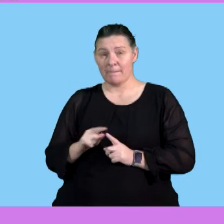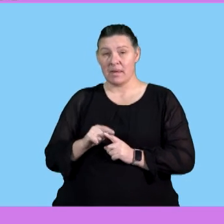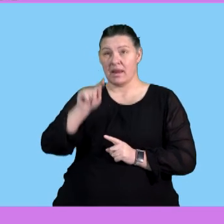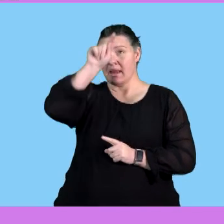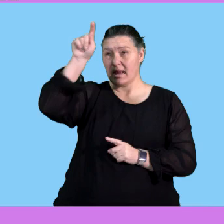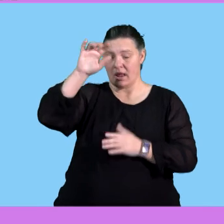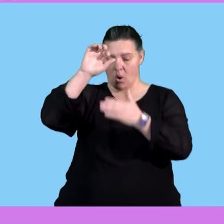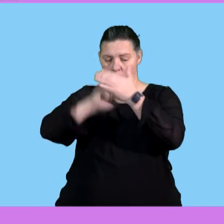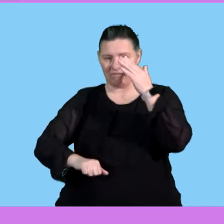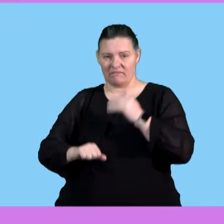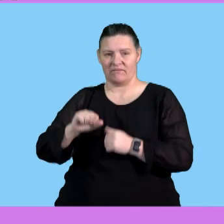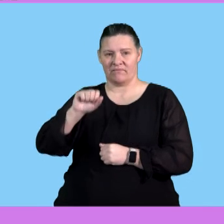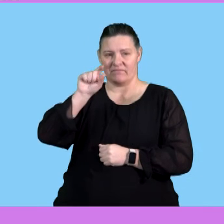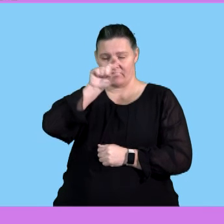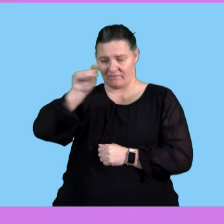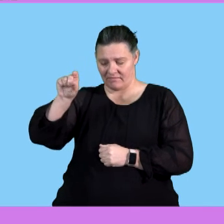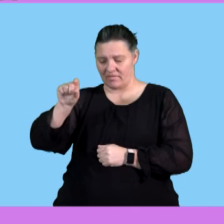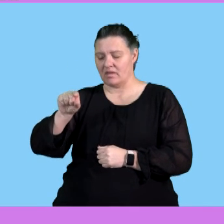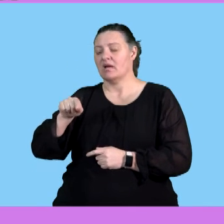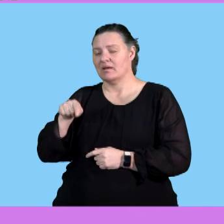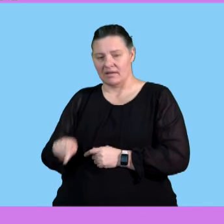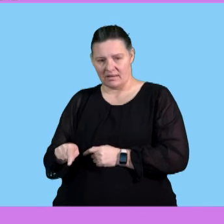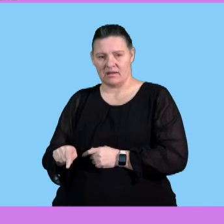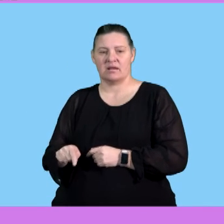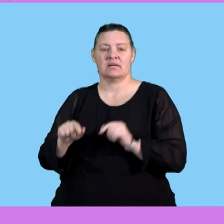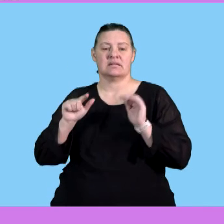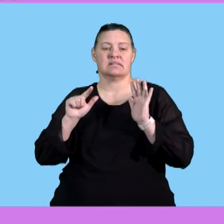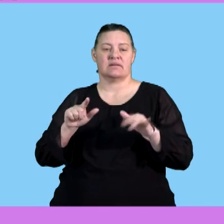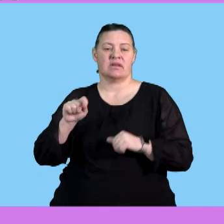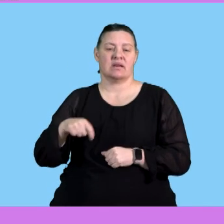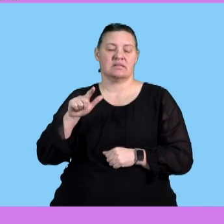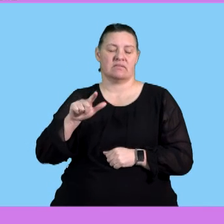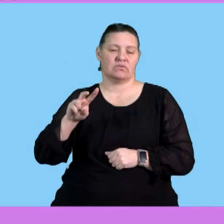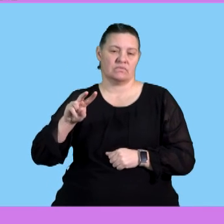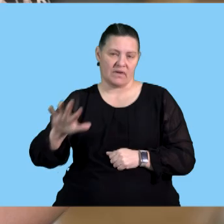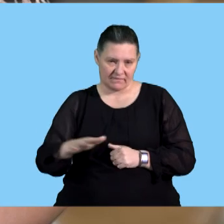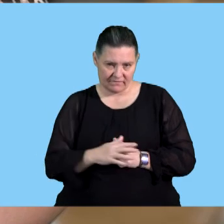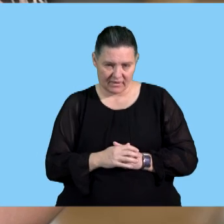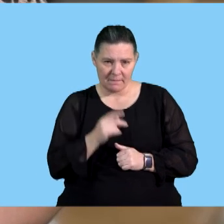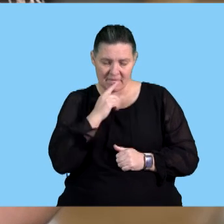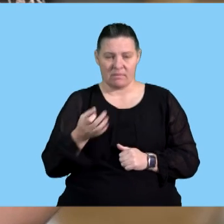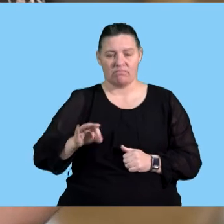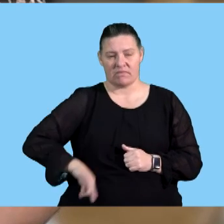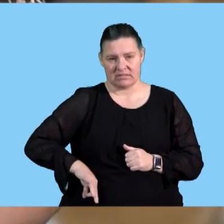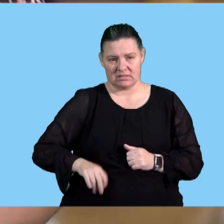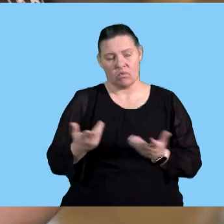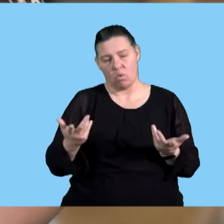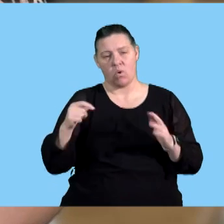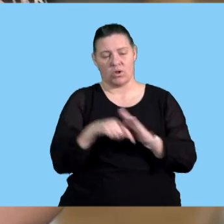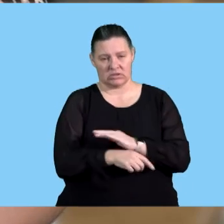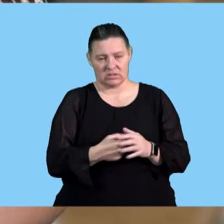is where the reality steps in, is when you check whether you made a profit or a